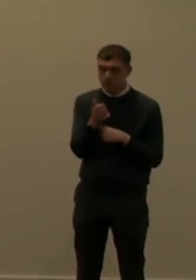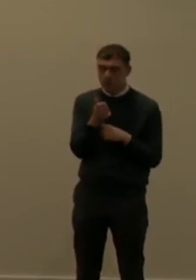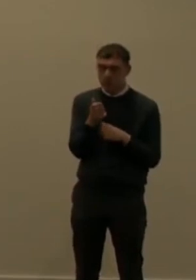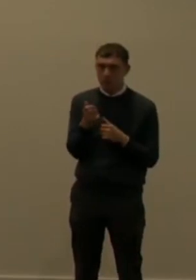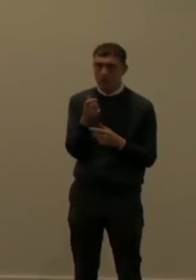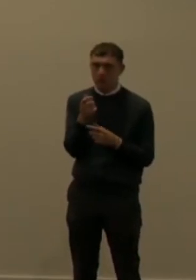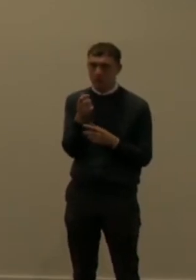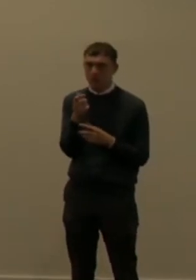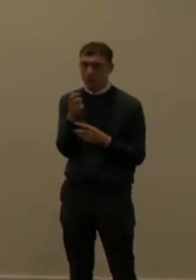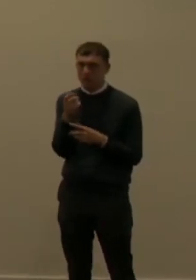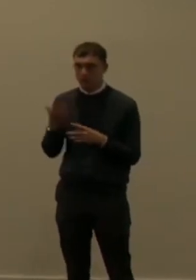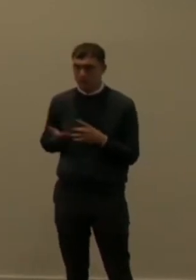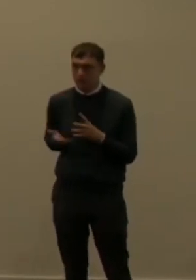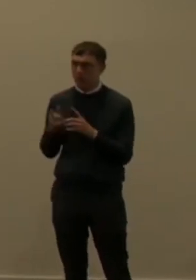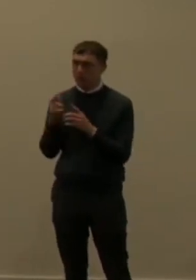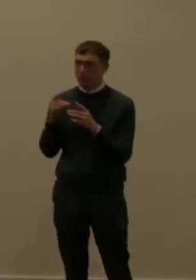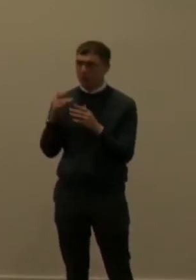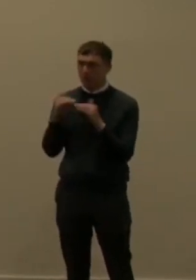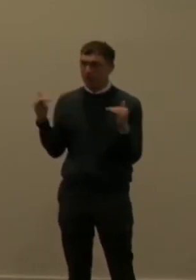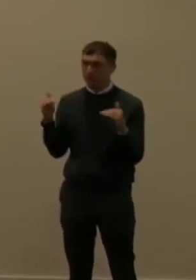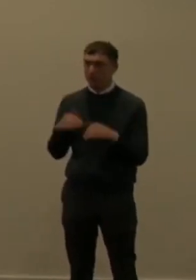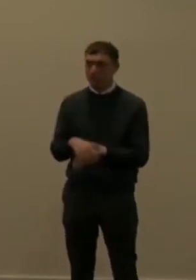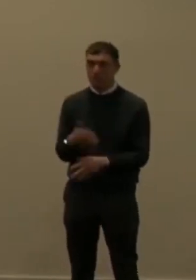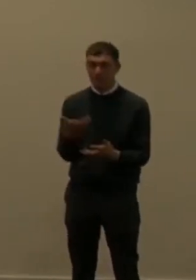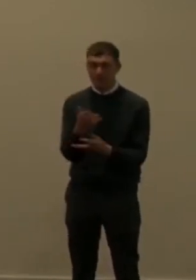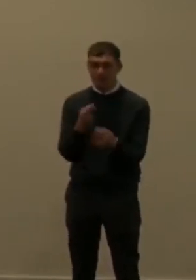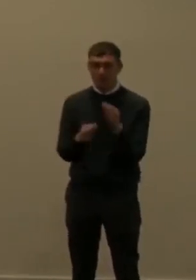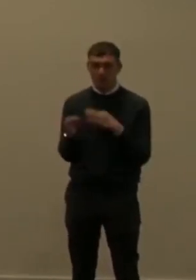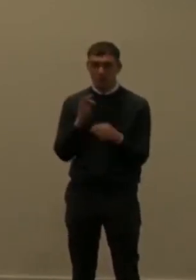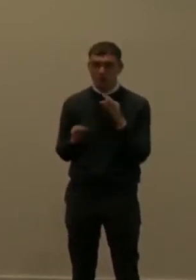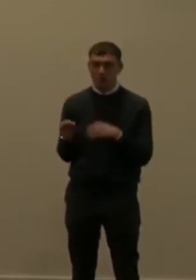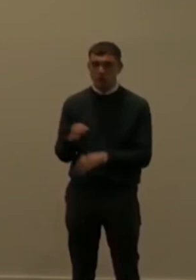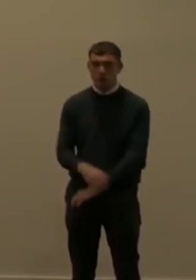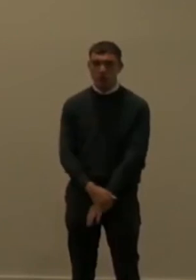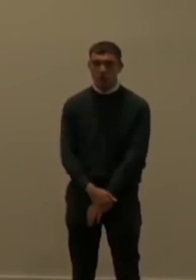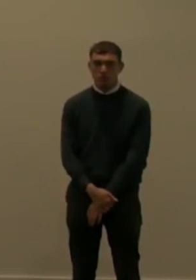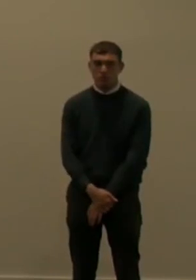the enterprise level ready. Any question?